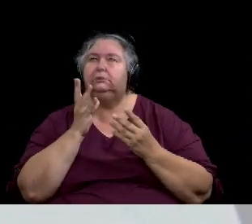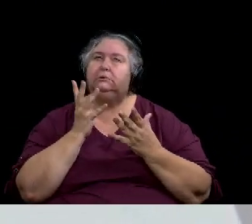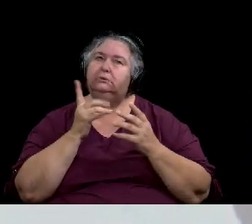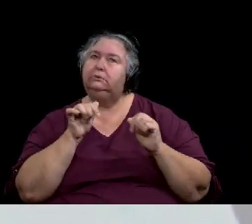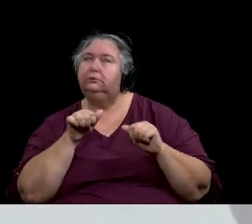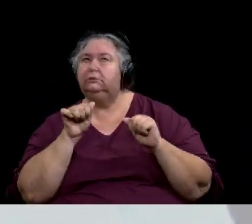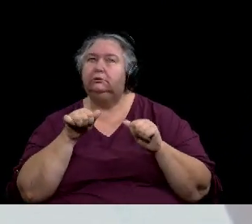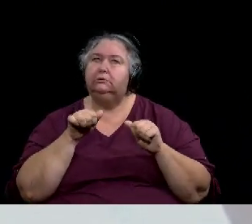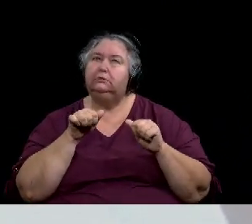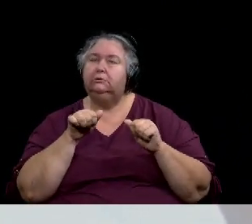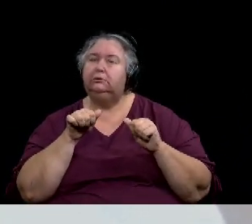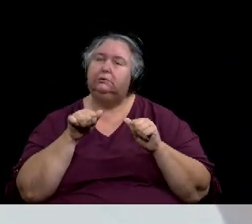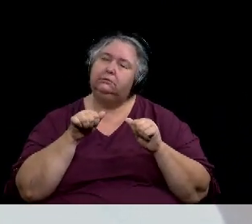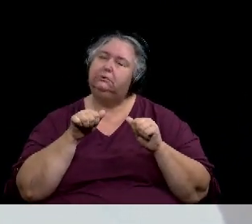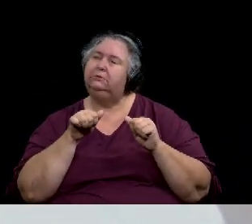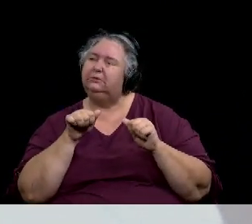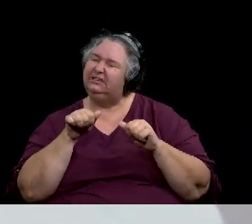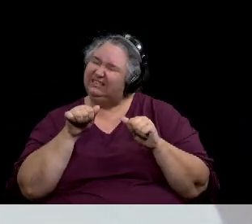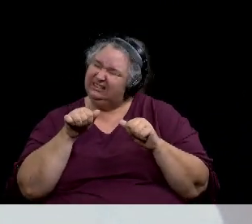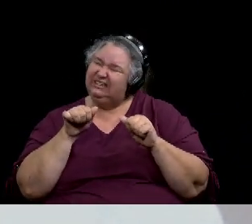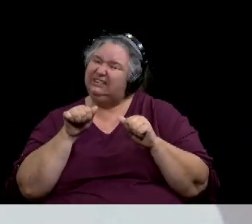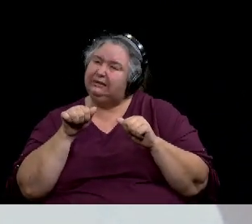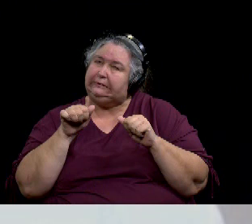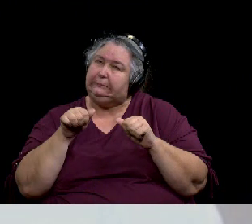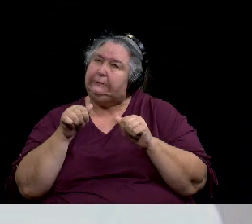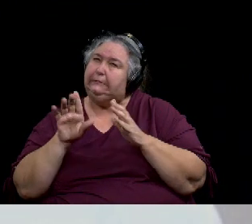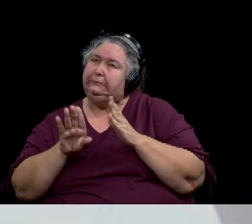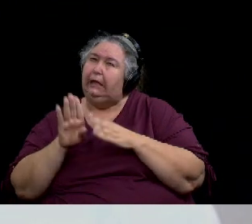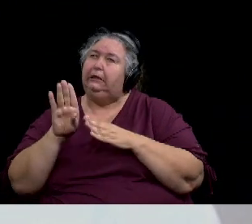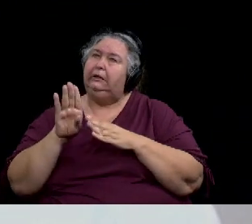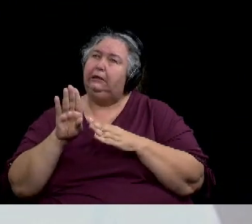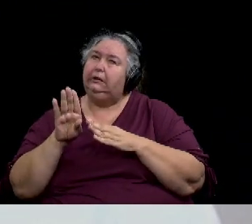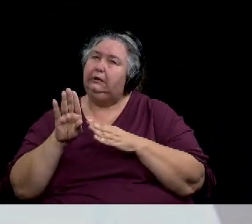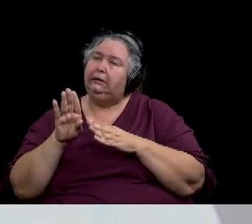be another surge coming, that